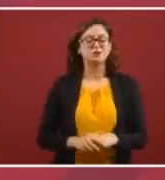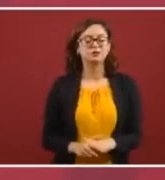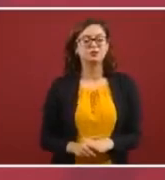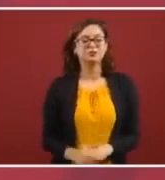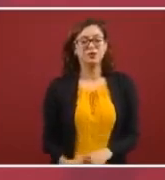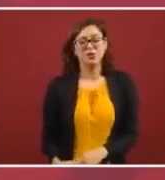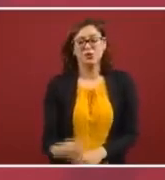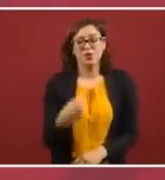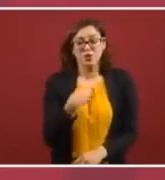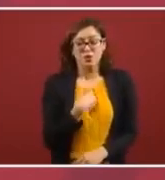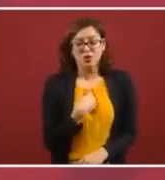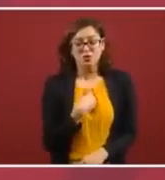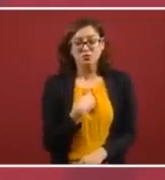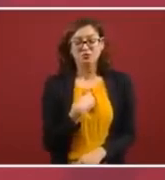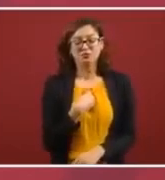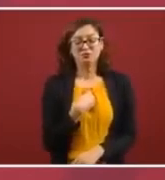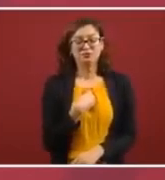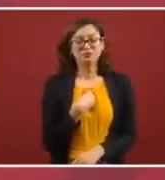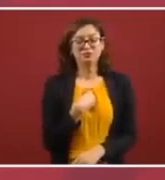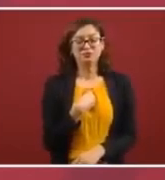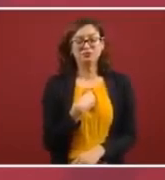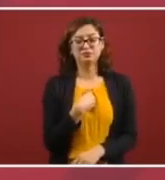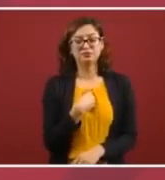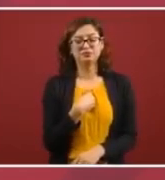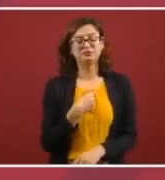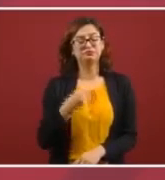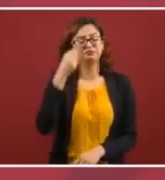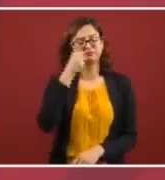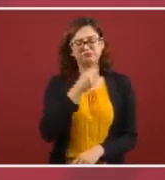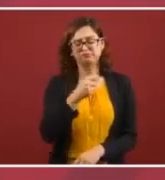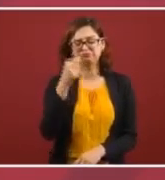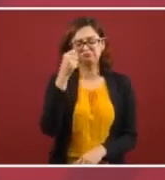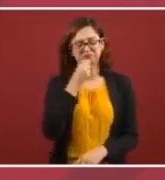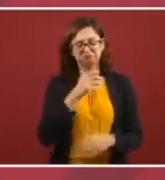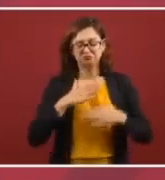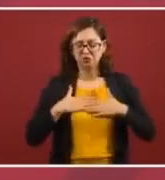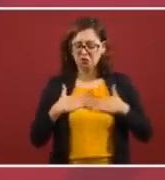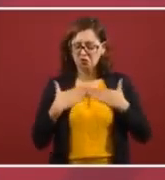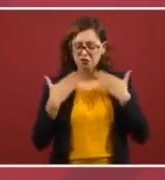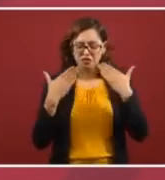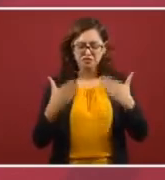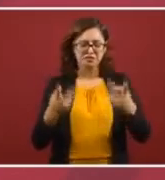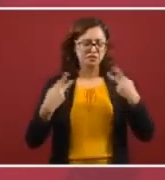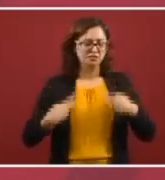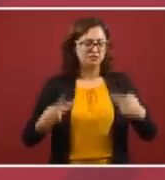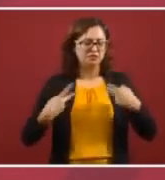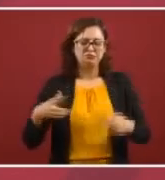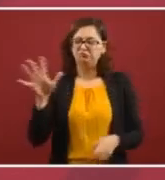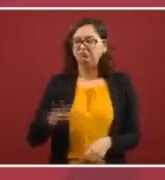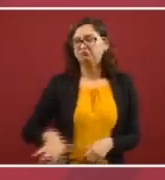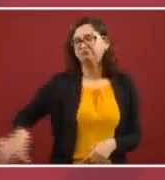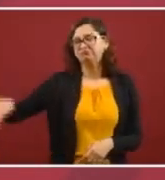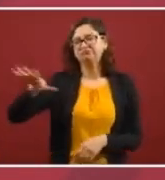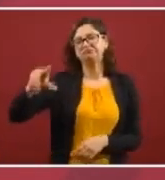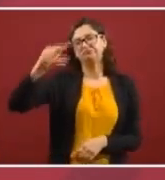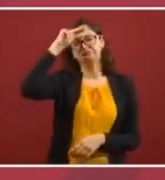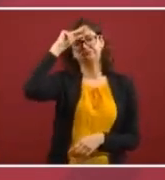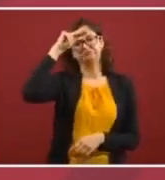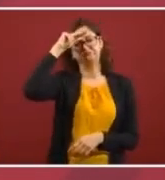And I always believe in the wisdom of the people. Y